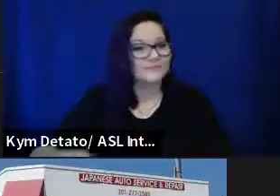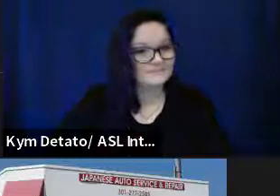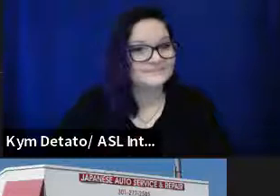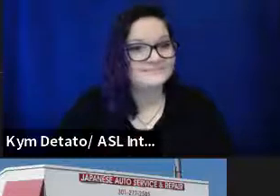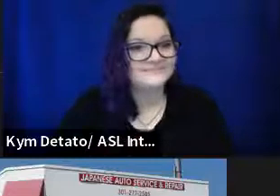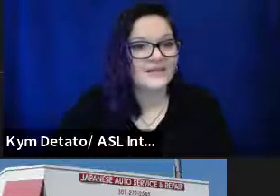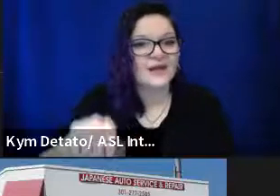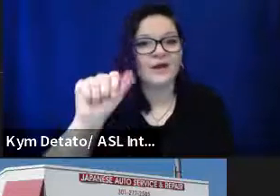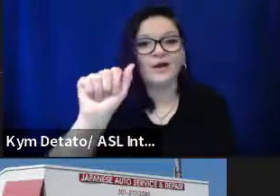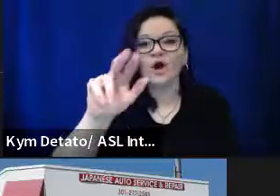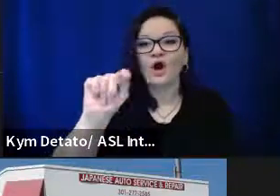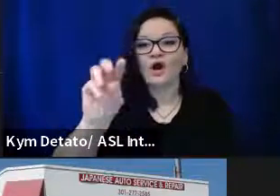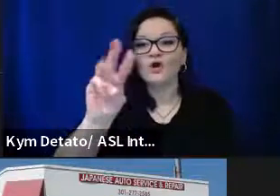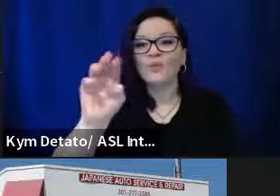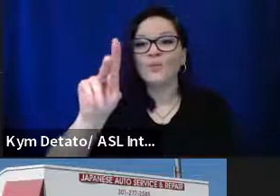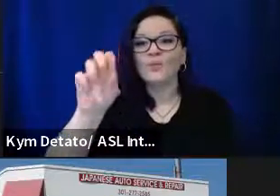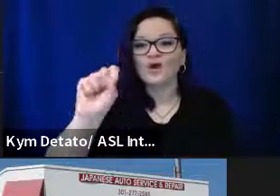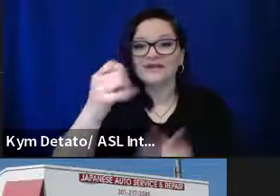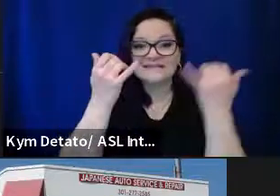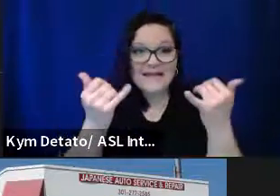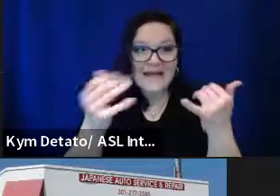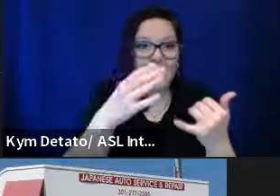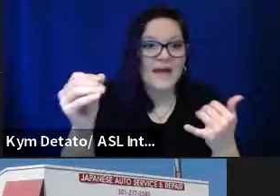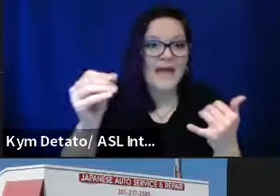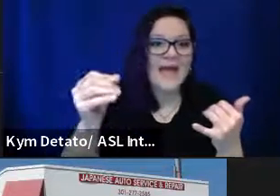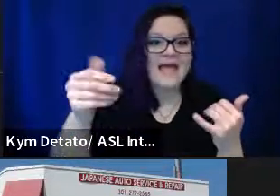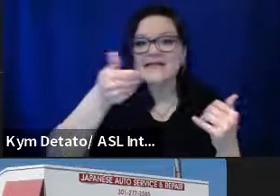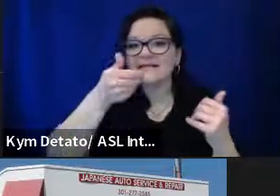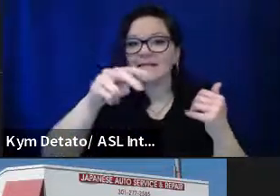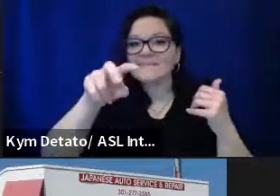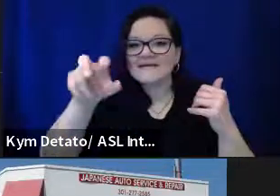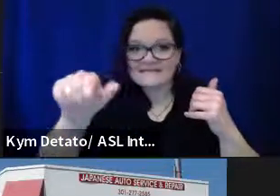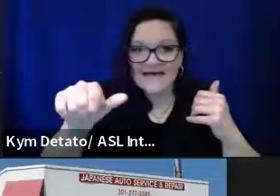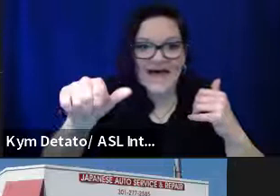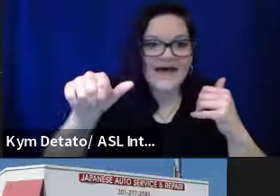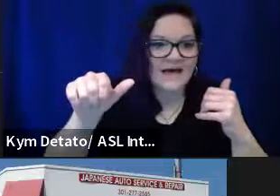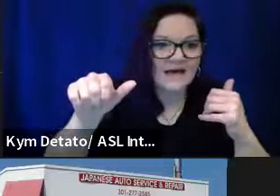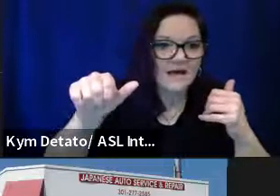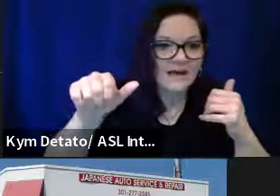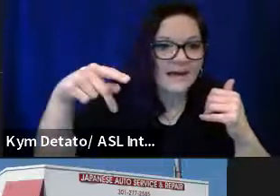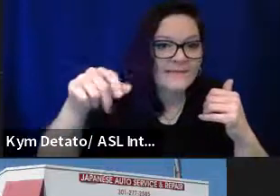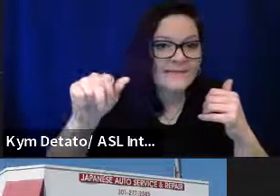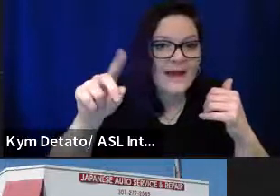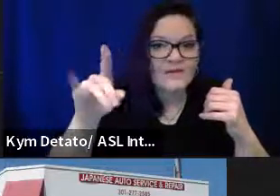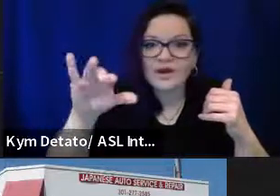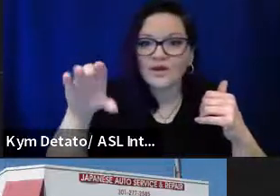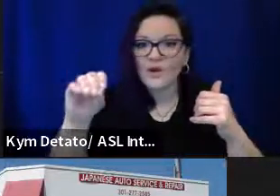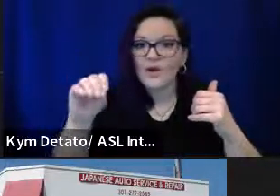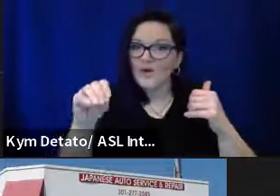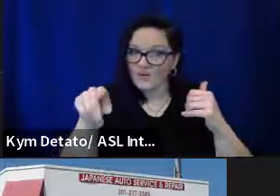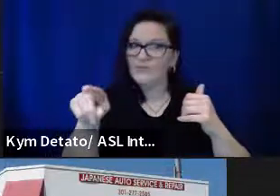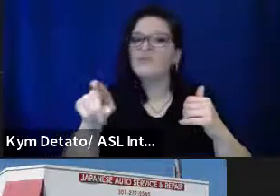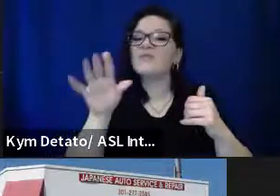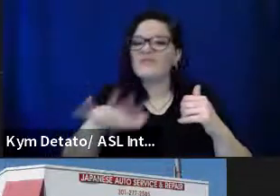And Artworks Now and Pizzeria Paradiso are also a beneficiary of this grant. Their combined space is from the old